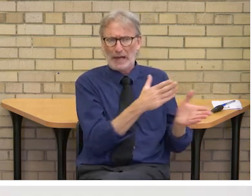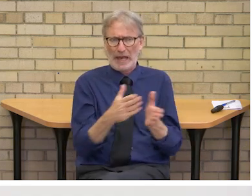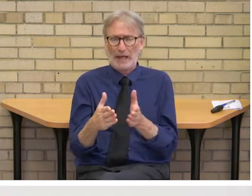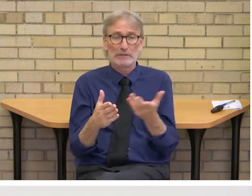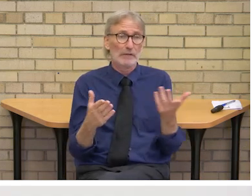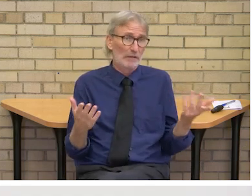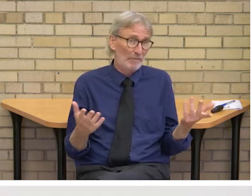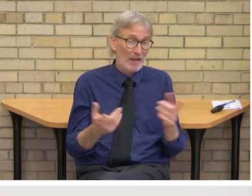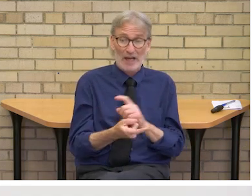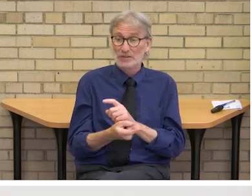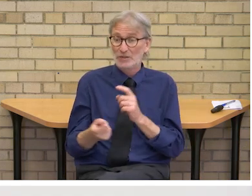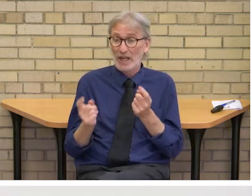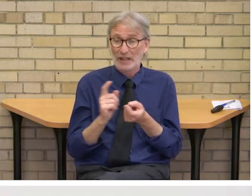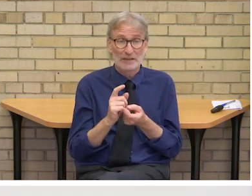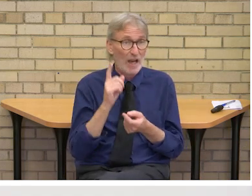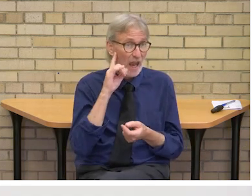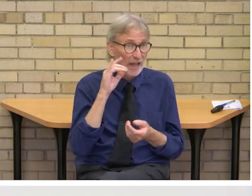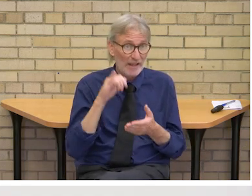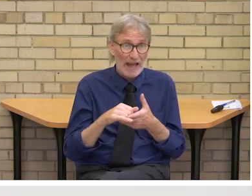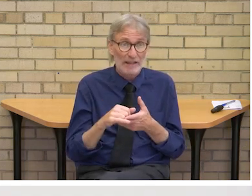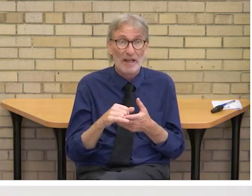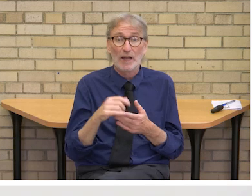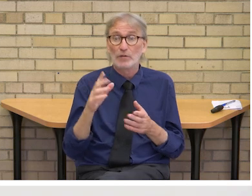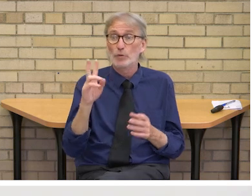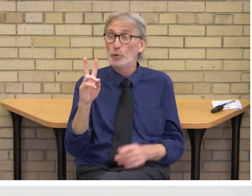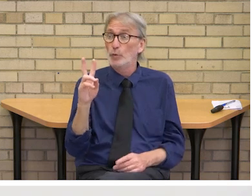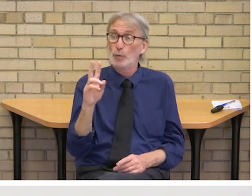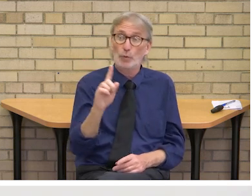this is it's